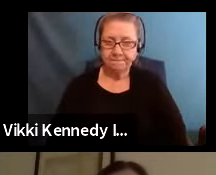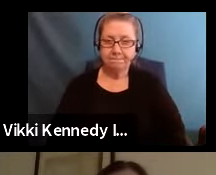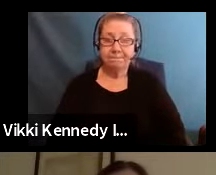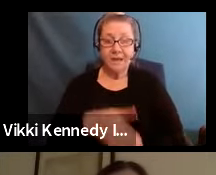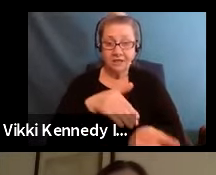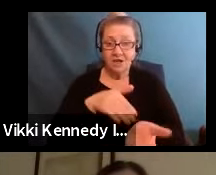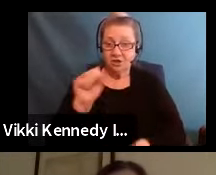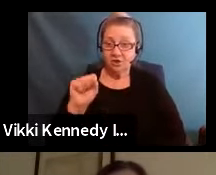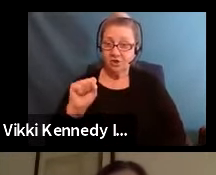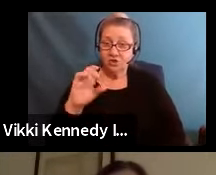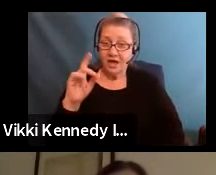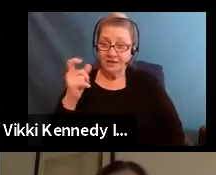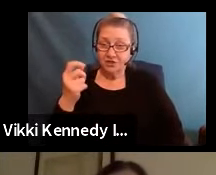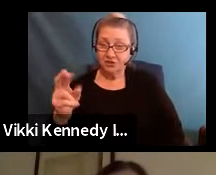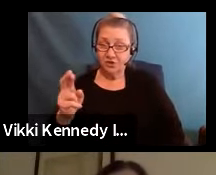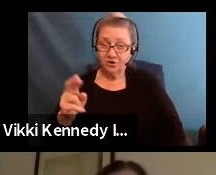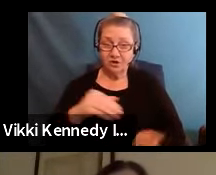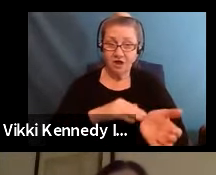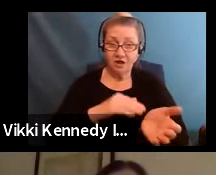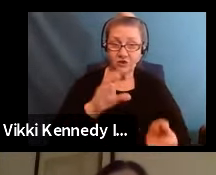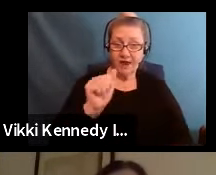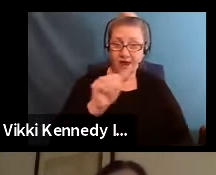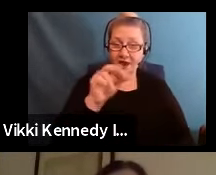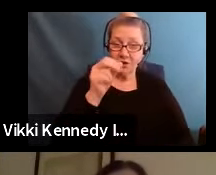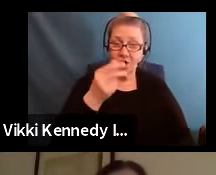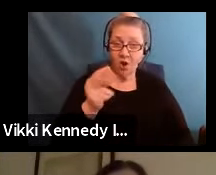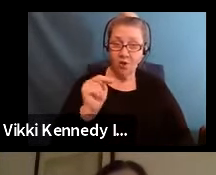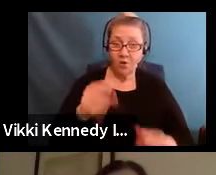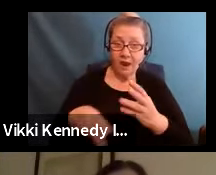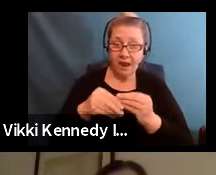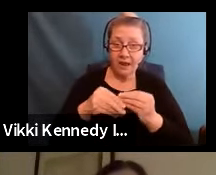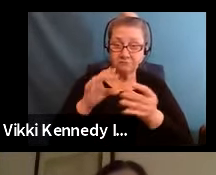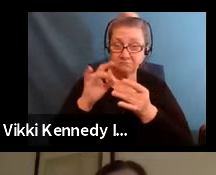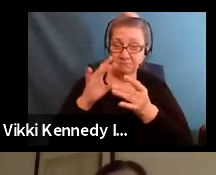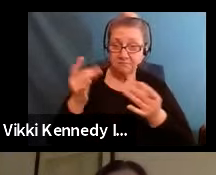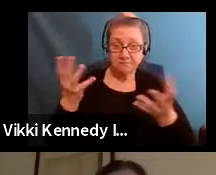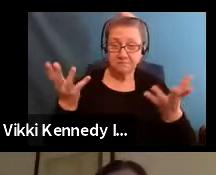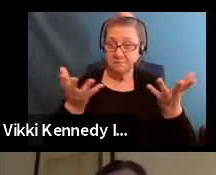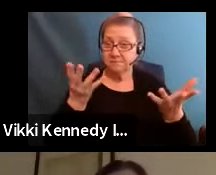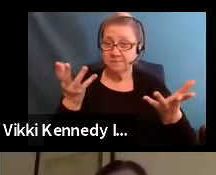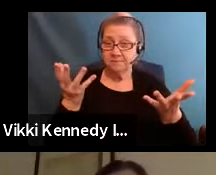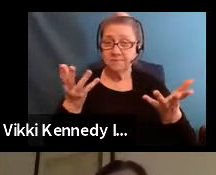Schechter or Dr. Aragon, do you want to add anything to that, or? Yeah, no, you